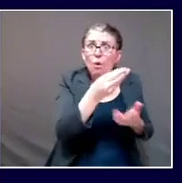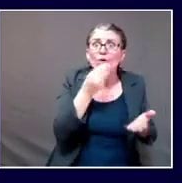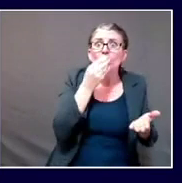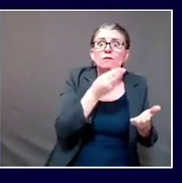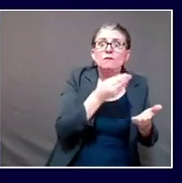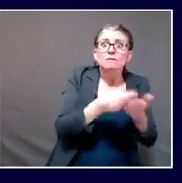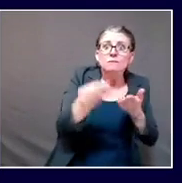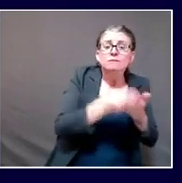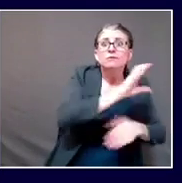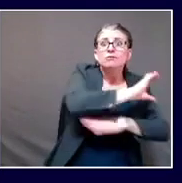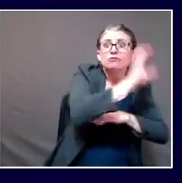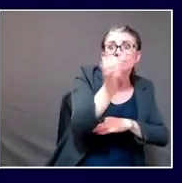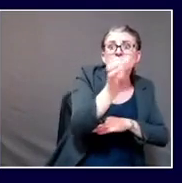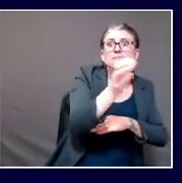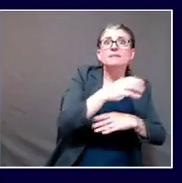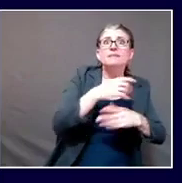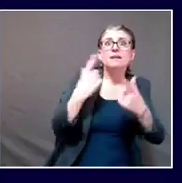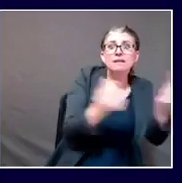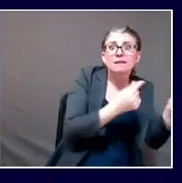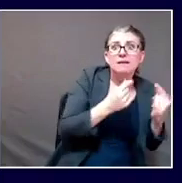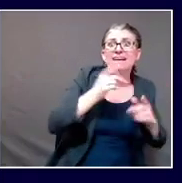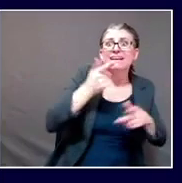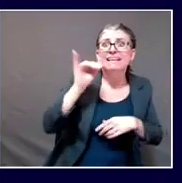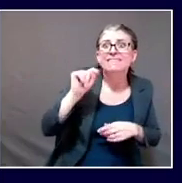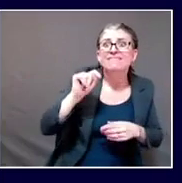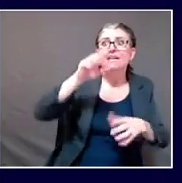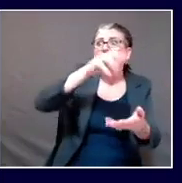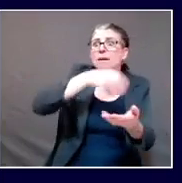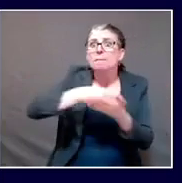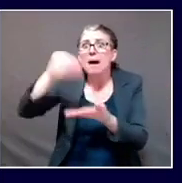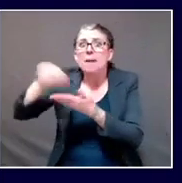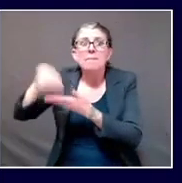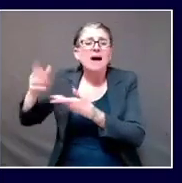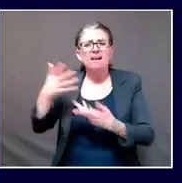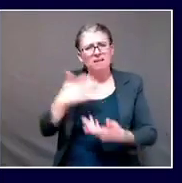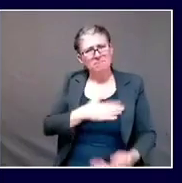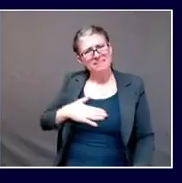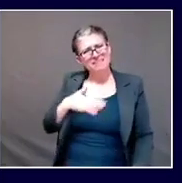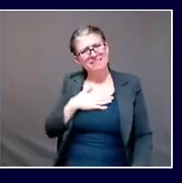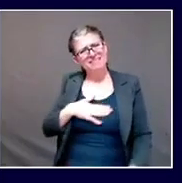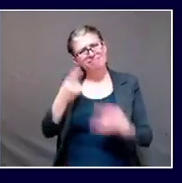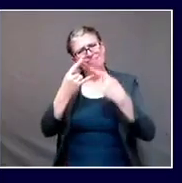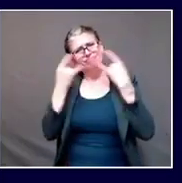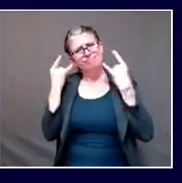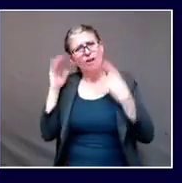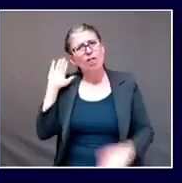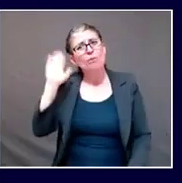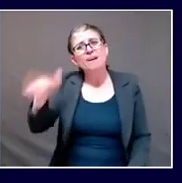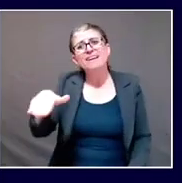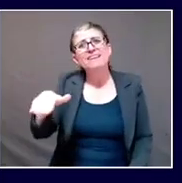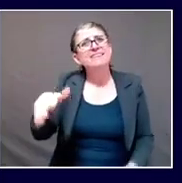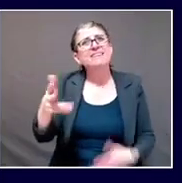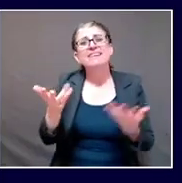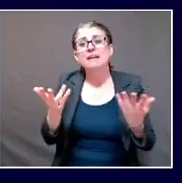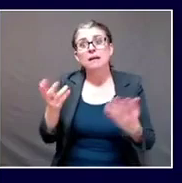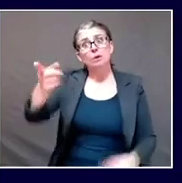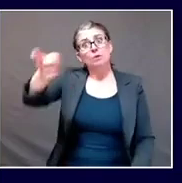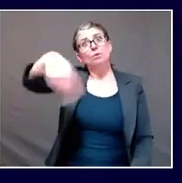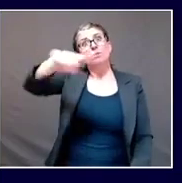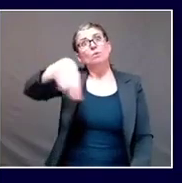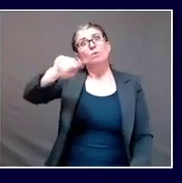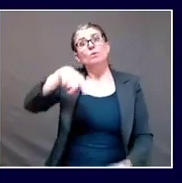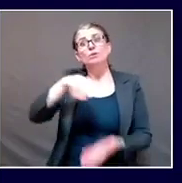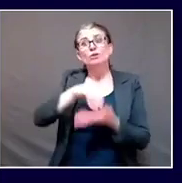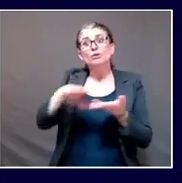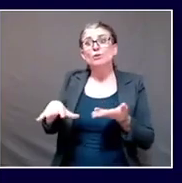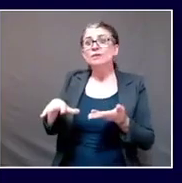If you're home from school, do you feel like you just got to get out of the house and hang out with friends at their houses or at the local restaurant or bar or coffee